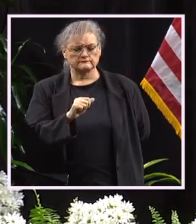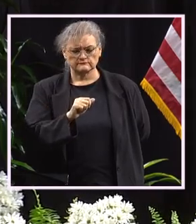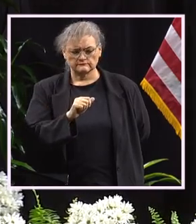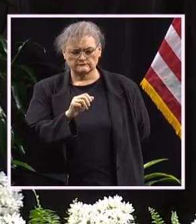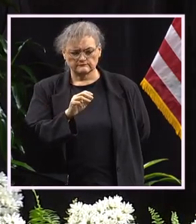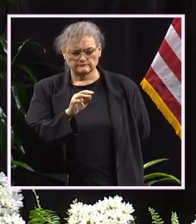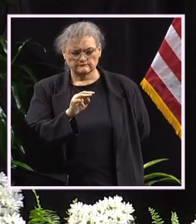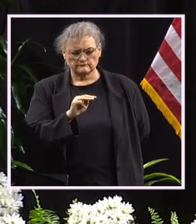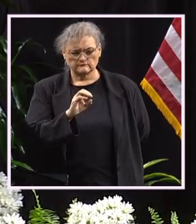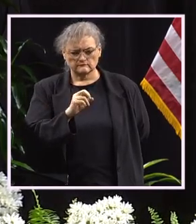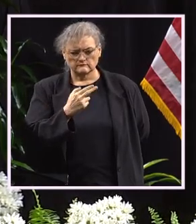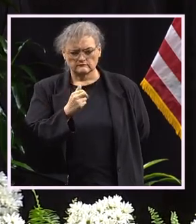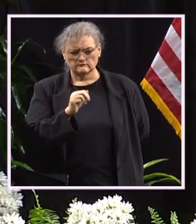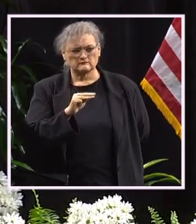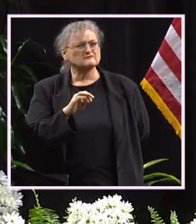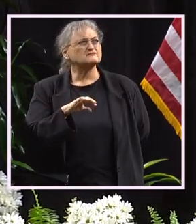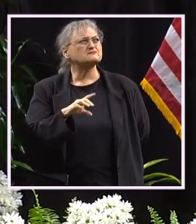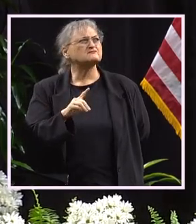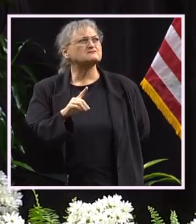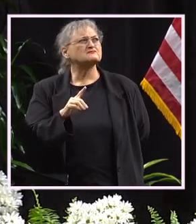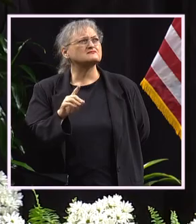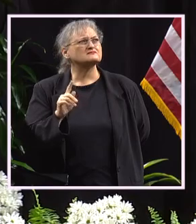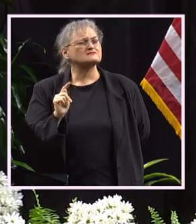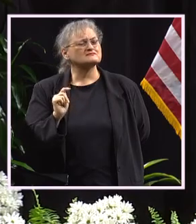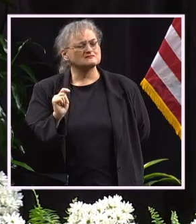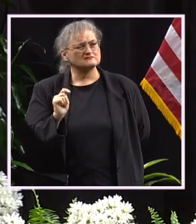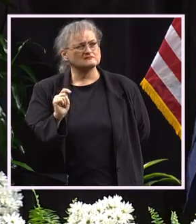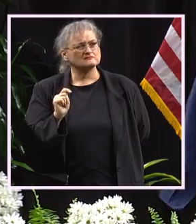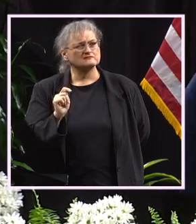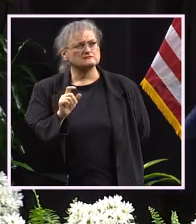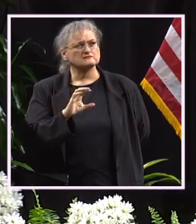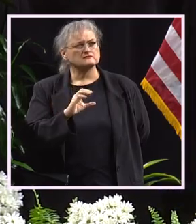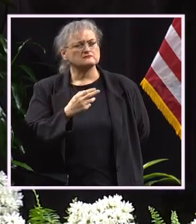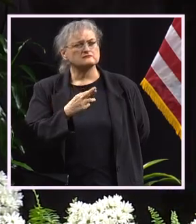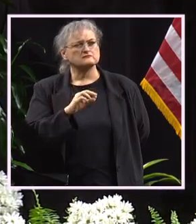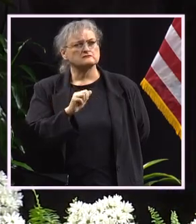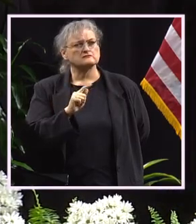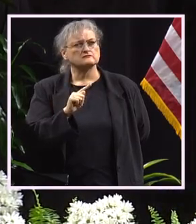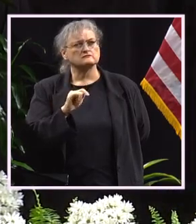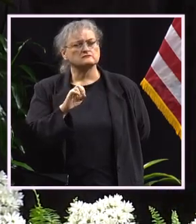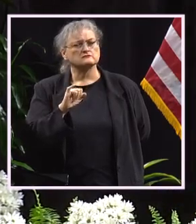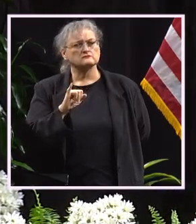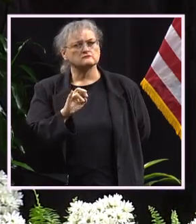Mohamed Tariq, Master of Civil Engineering, Tristan Gilbert Trevino,